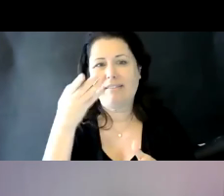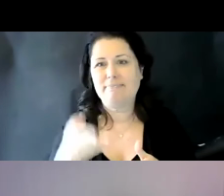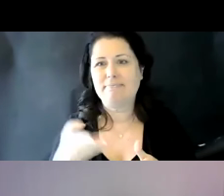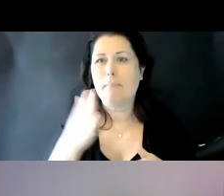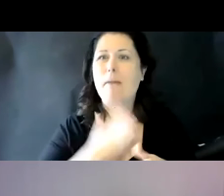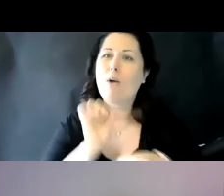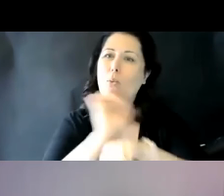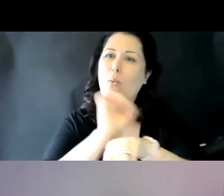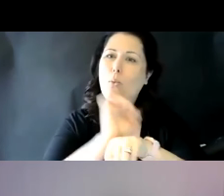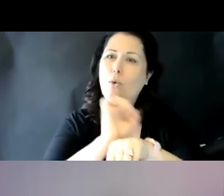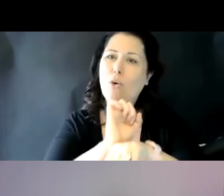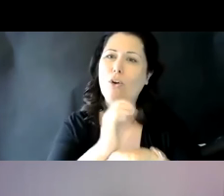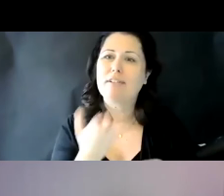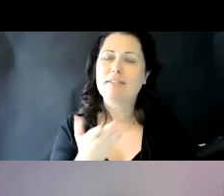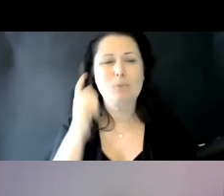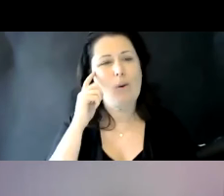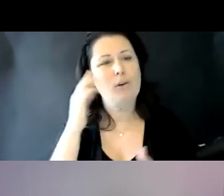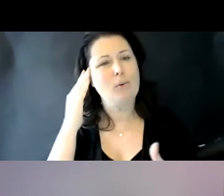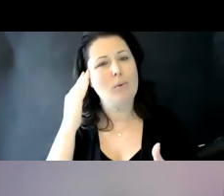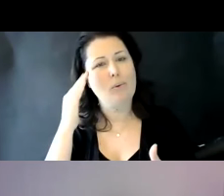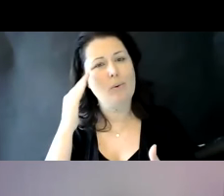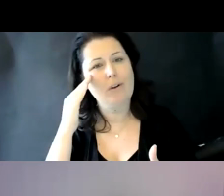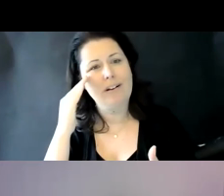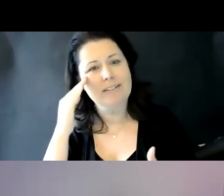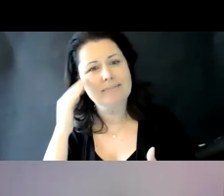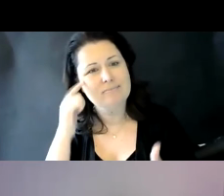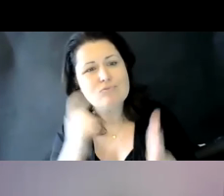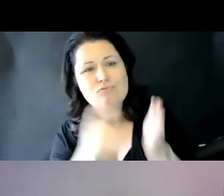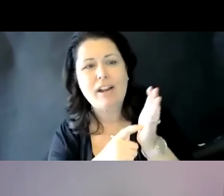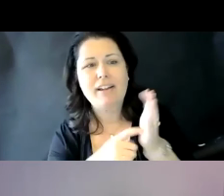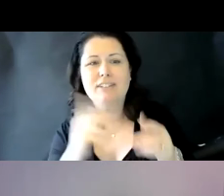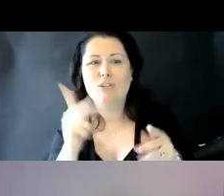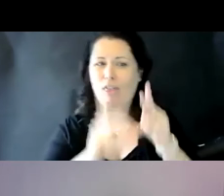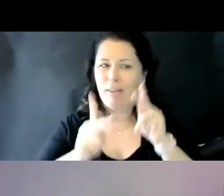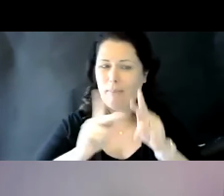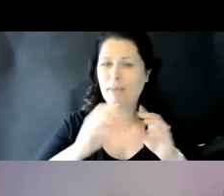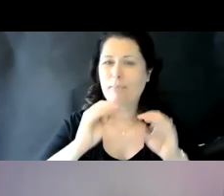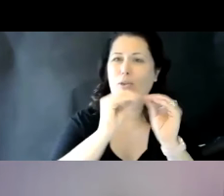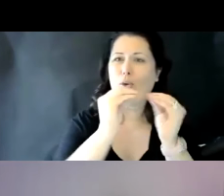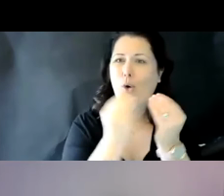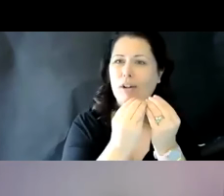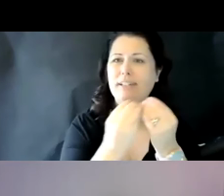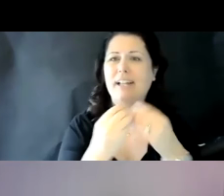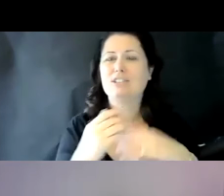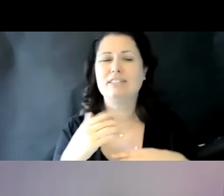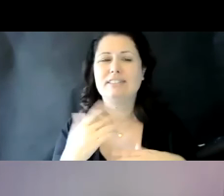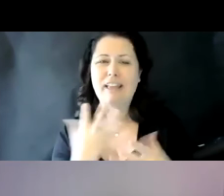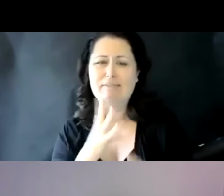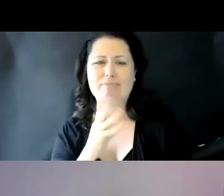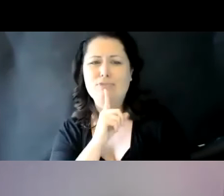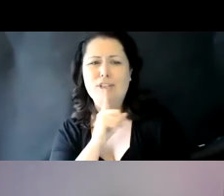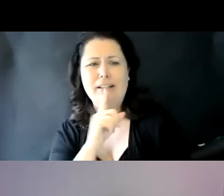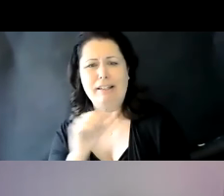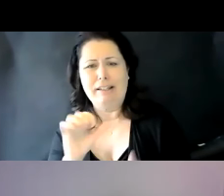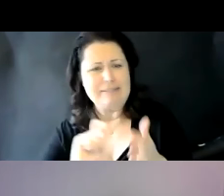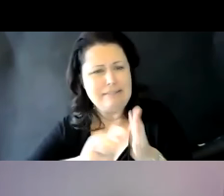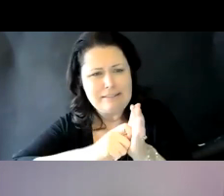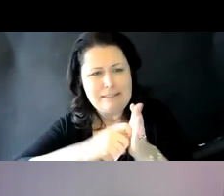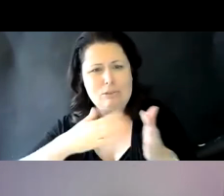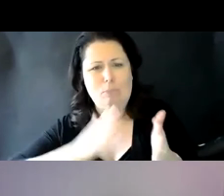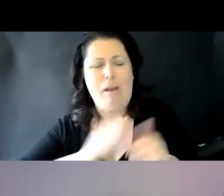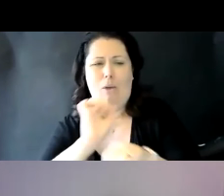most important thing is to acknowledge all the people here at the bottom and the organisations that have been instrumental in the work I'm presenting. But particularly, I